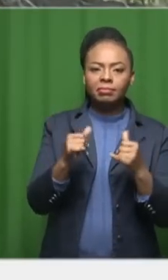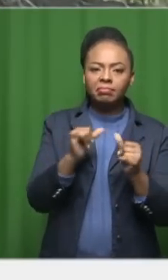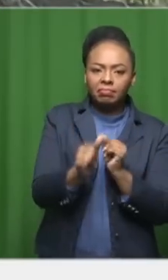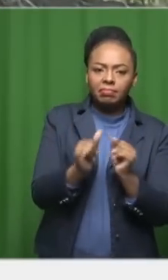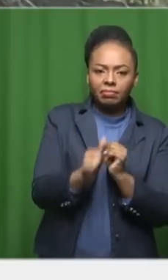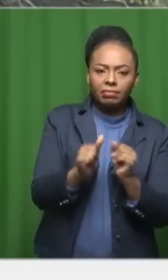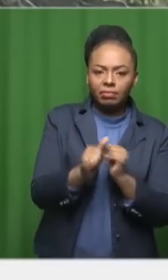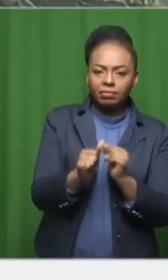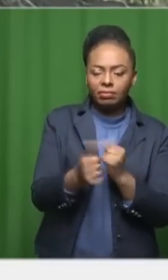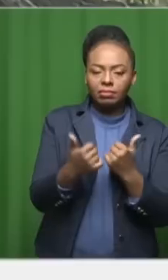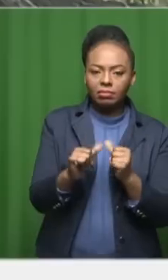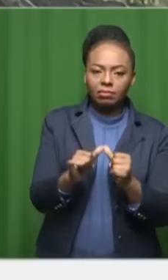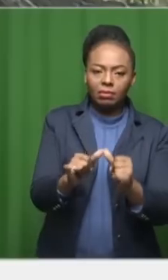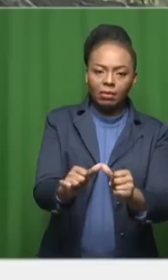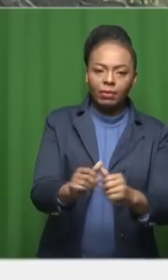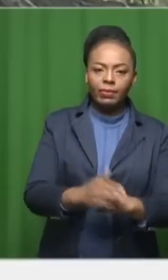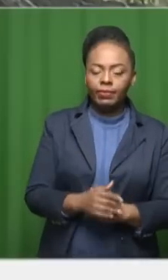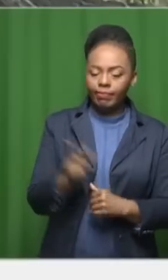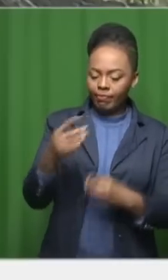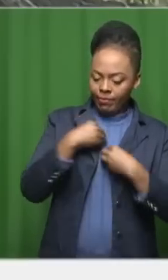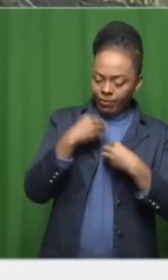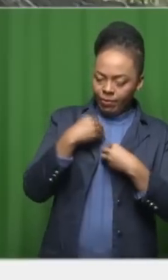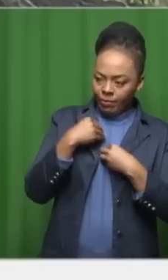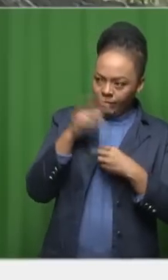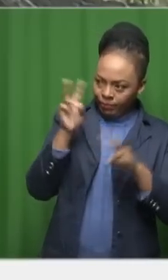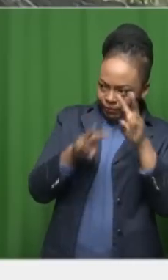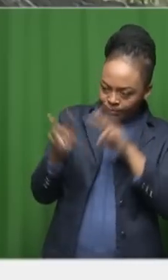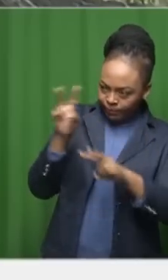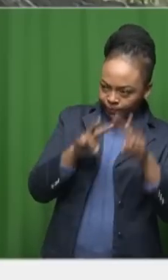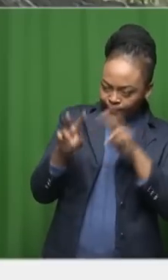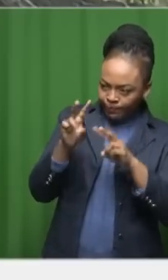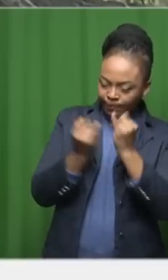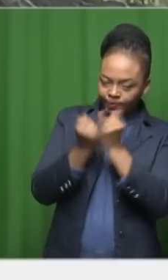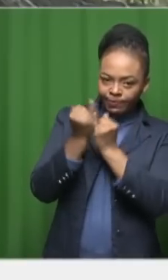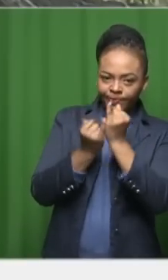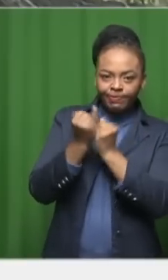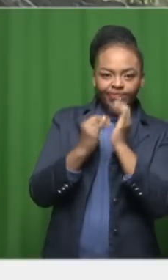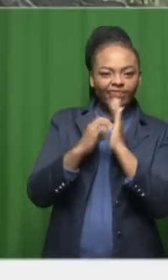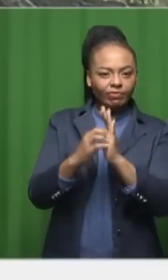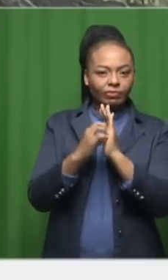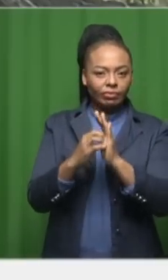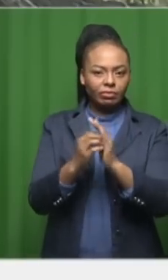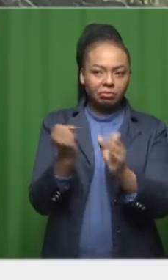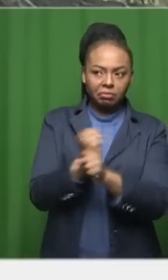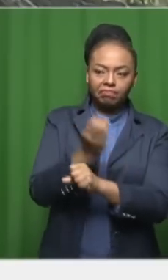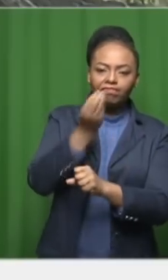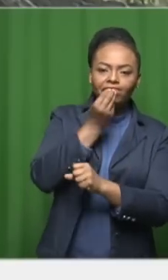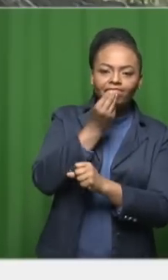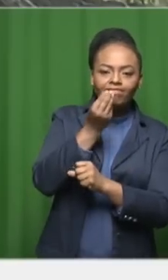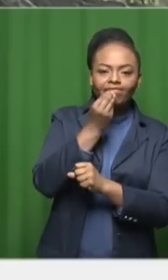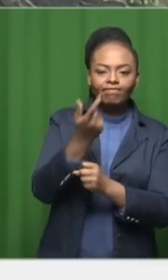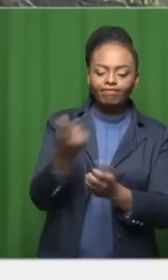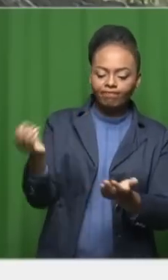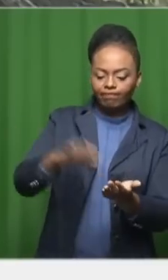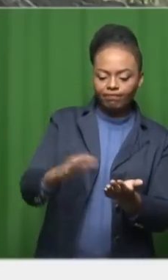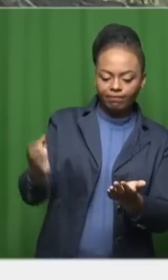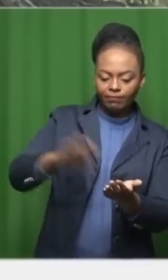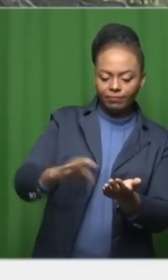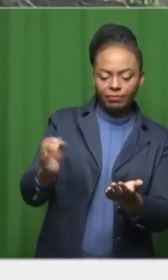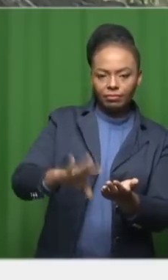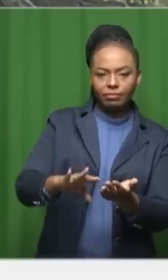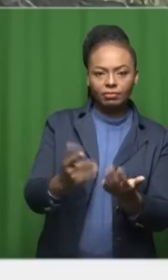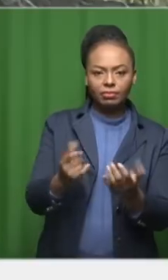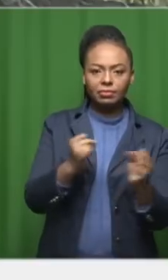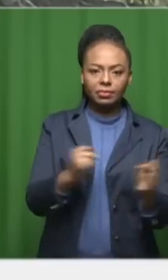your own observation, though, when you make a comparison, for example, using the same food items in a basket over different